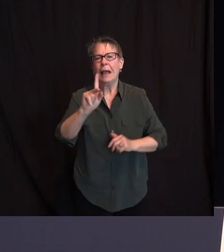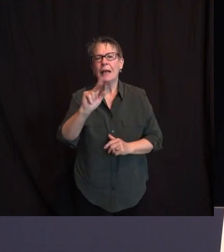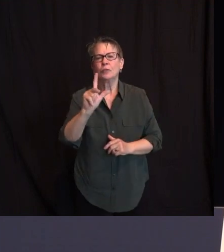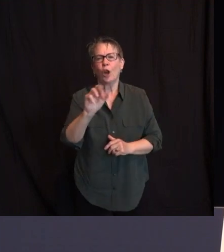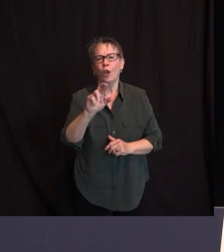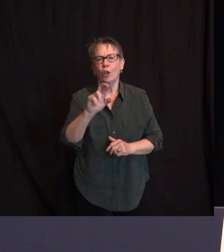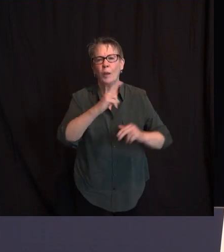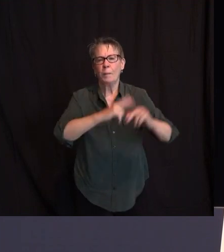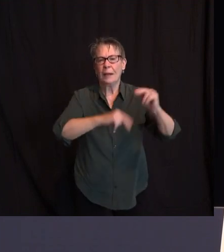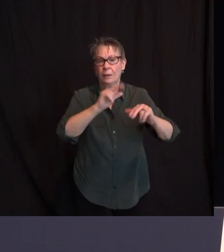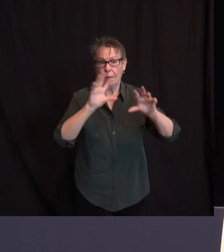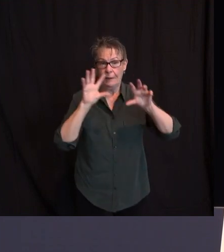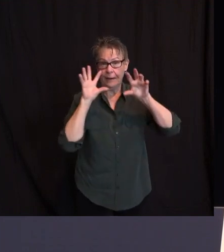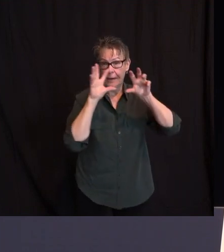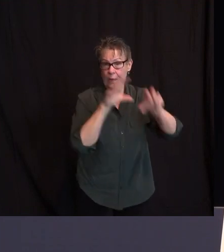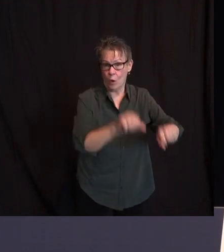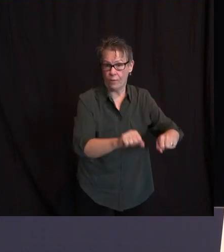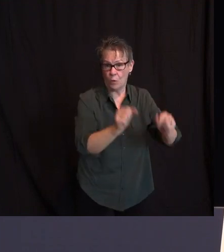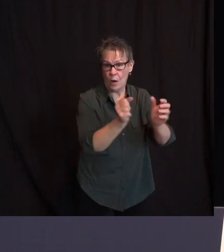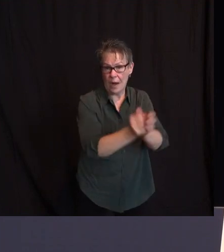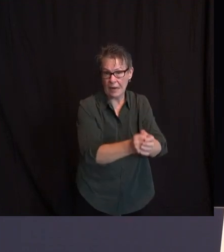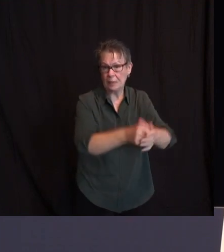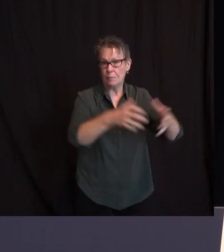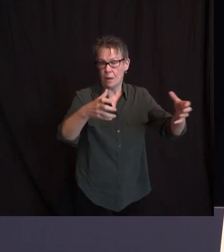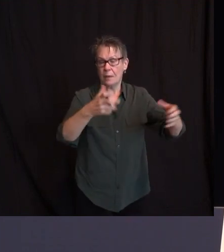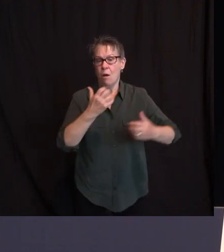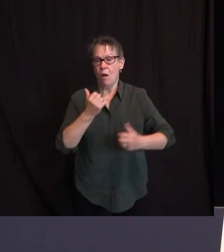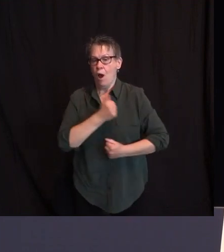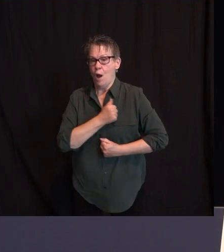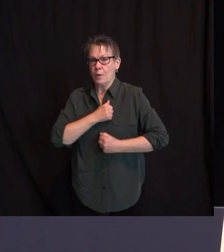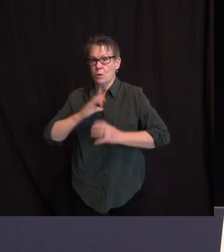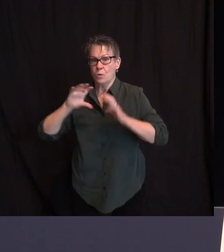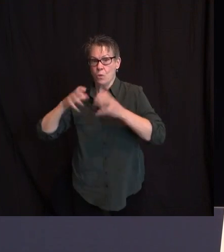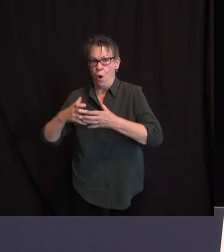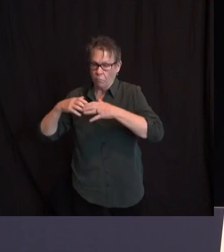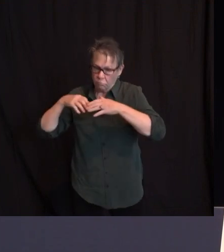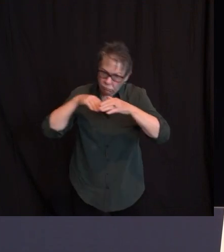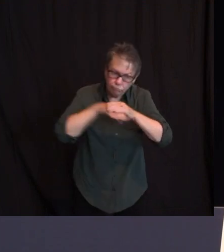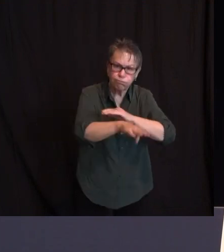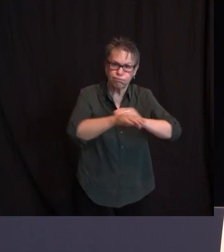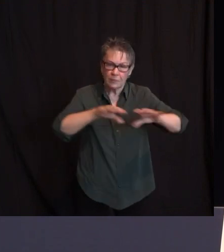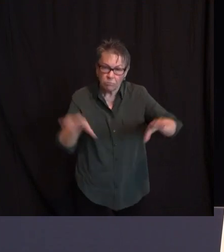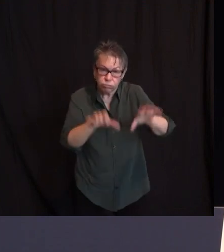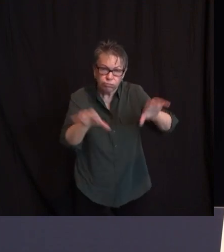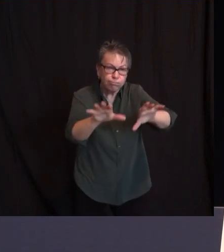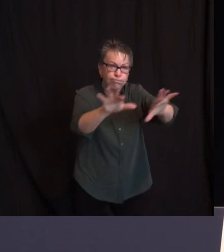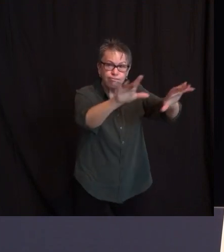I think within the next week and a half. That will be for,